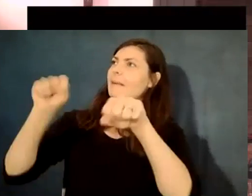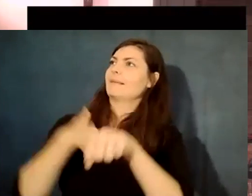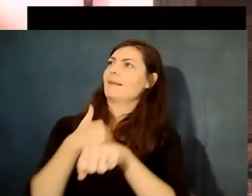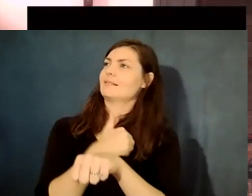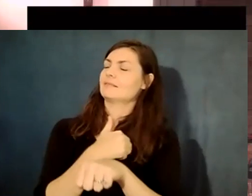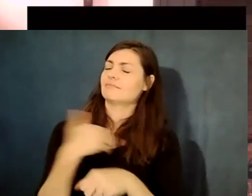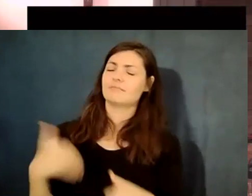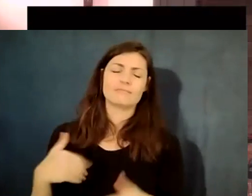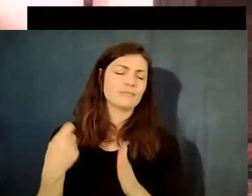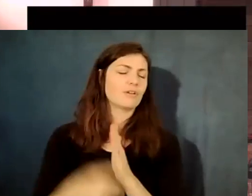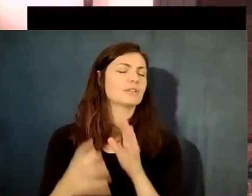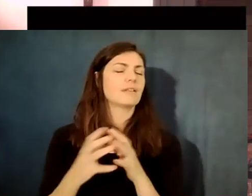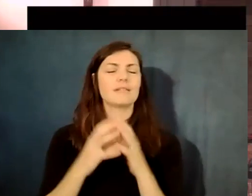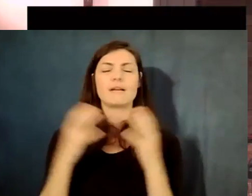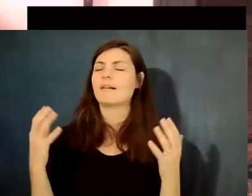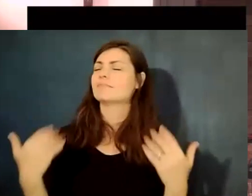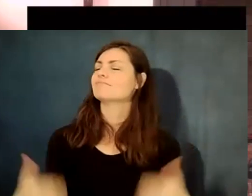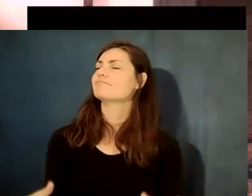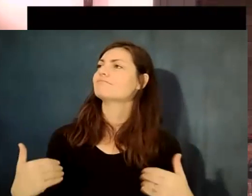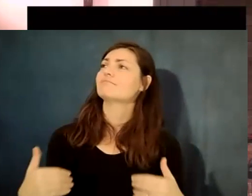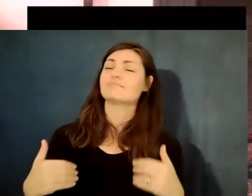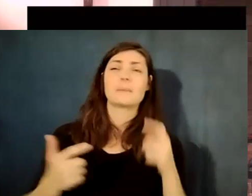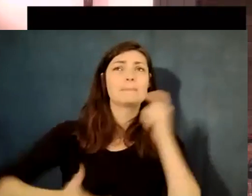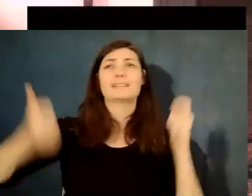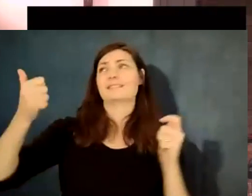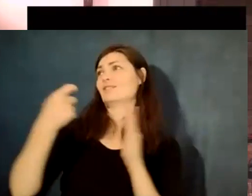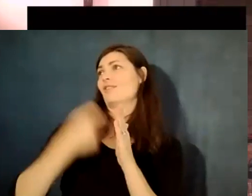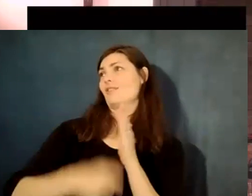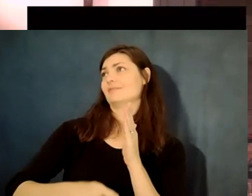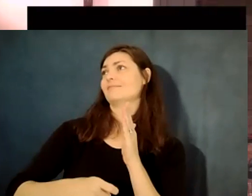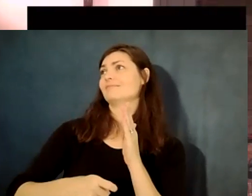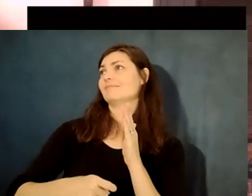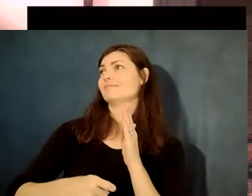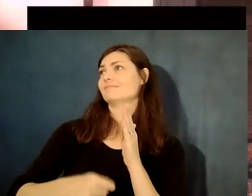cost, the greatest cost.